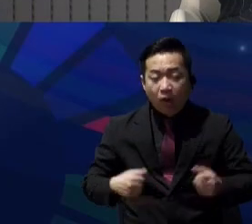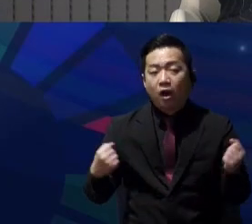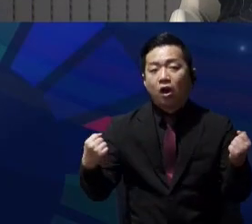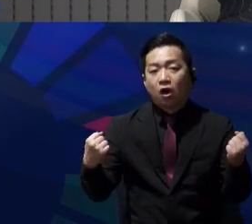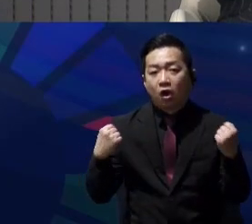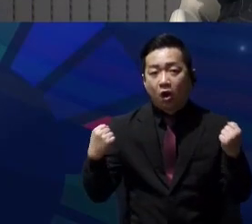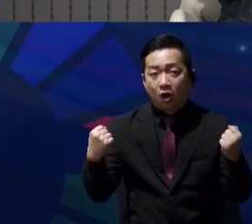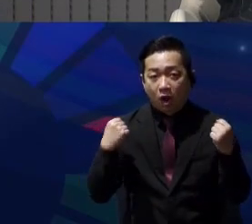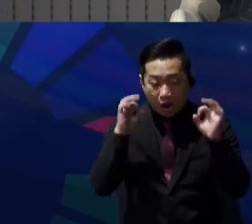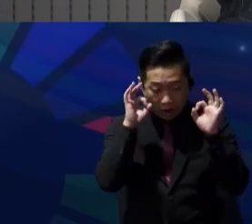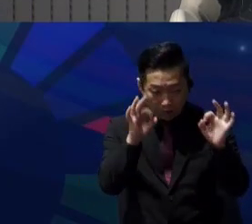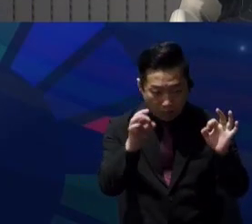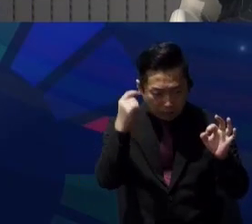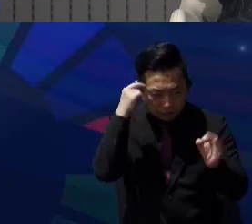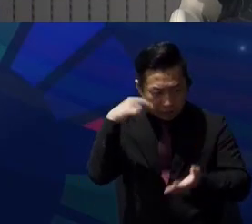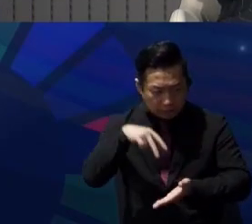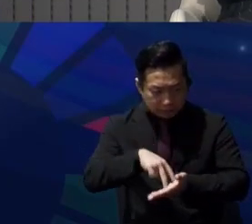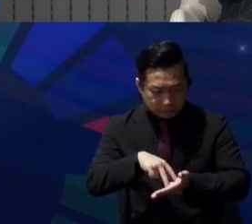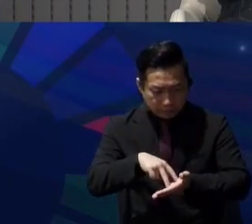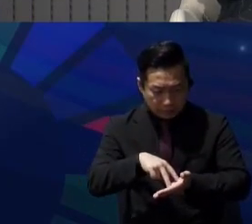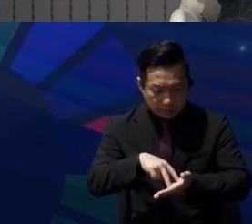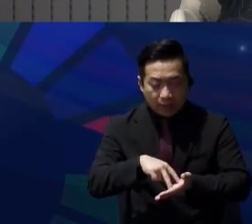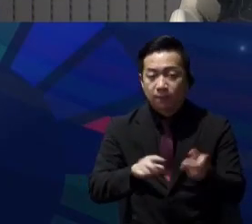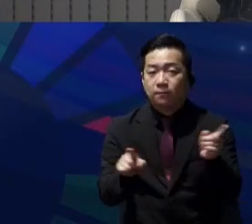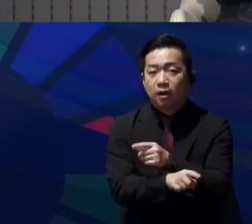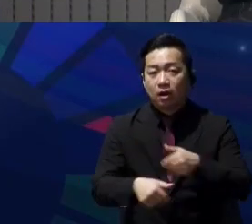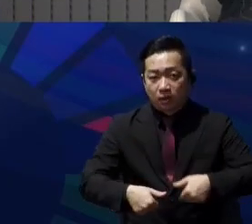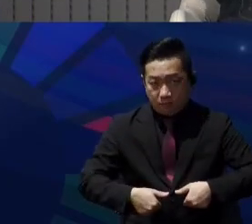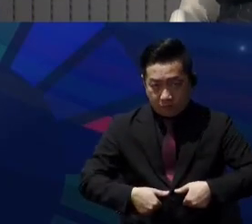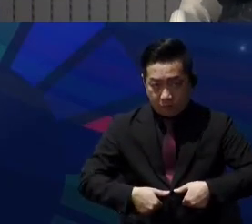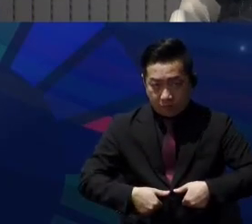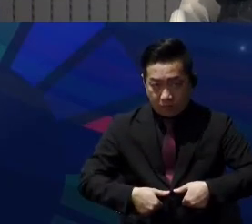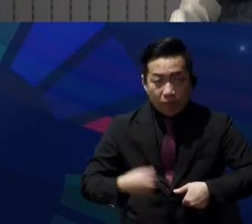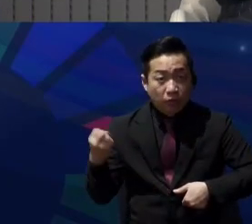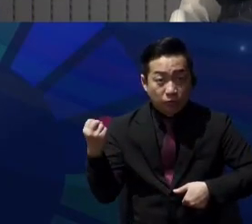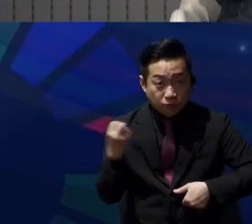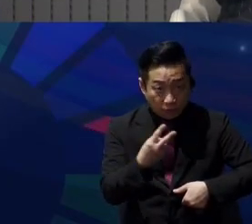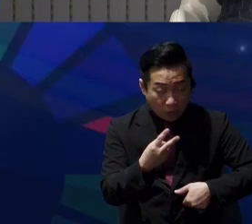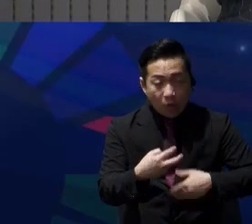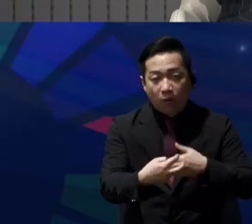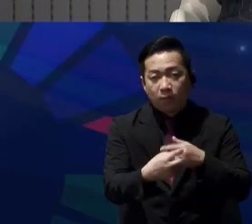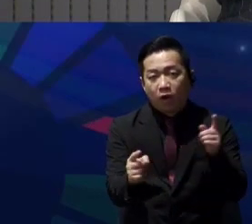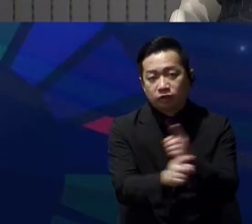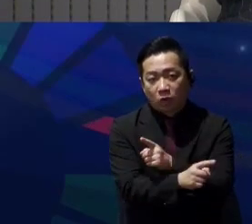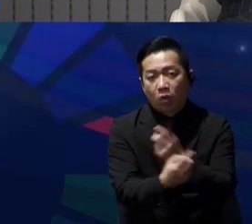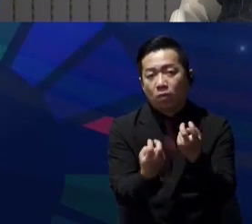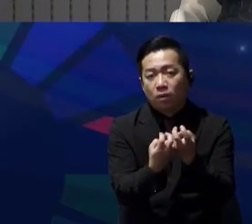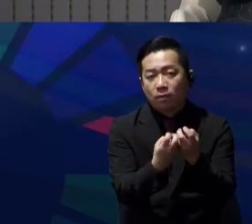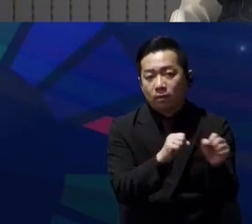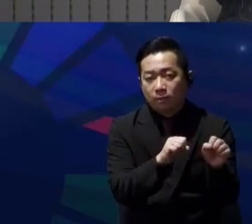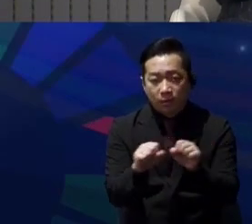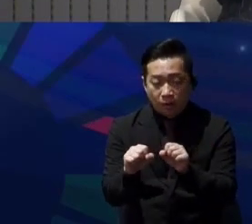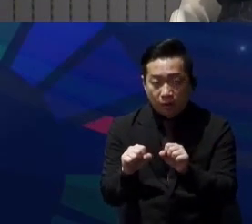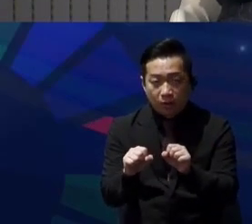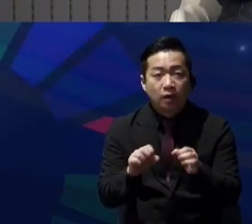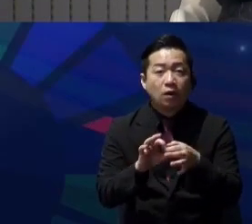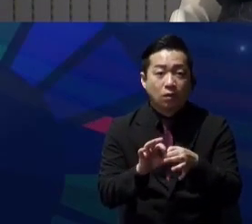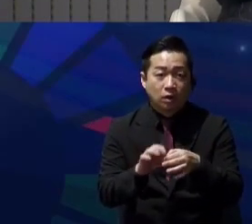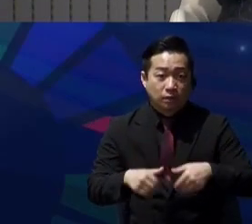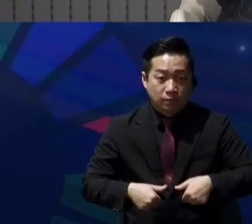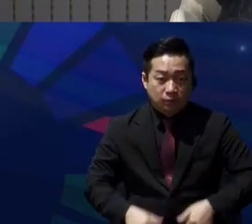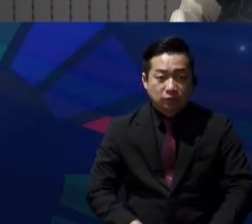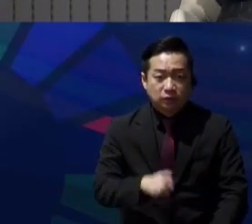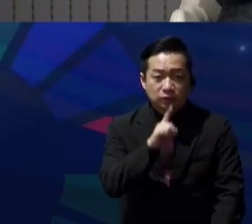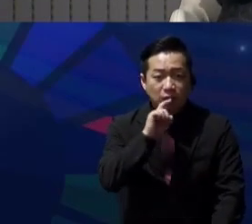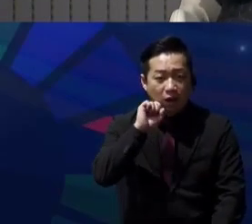look at how we treat people, because behavioral change is so difficult. you know, it's easy to dispense drugs.